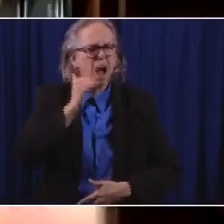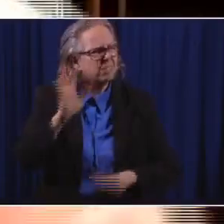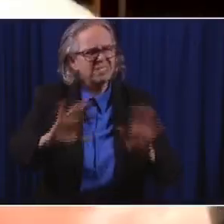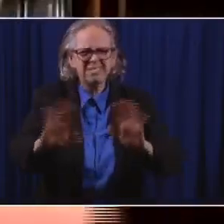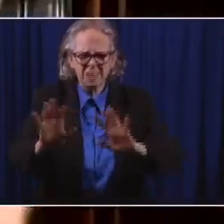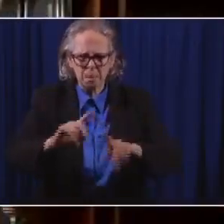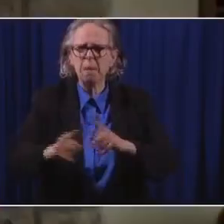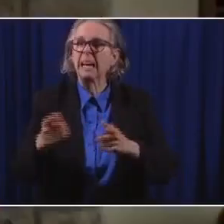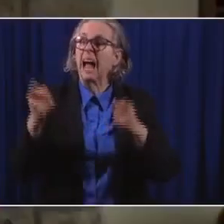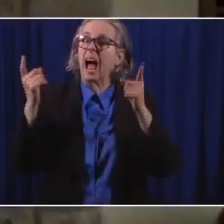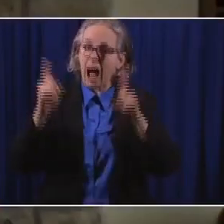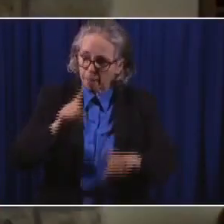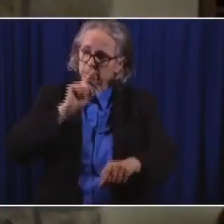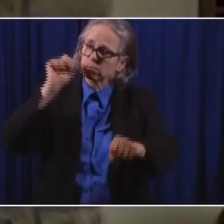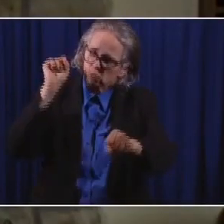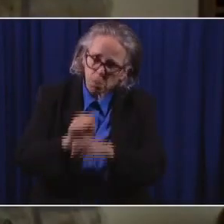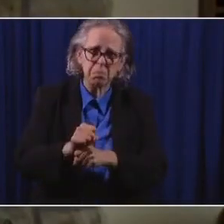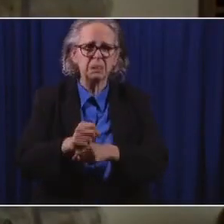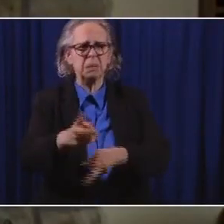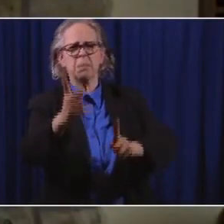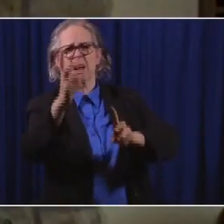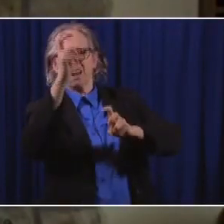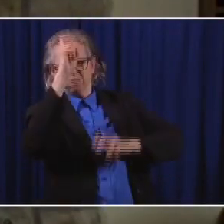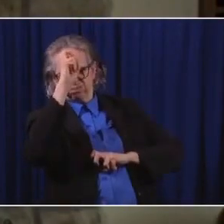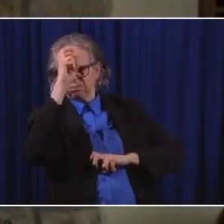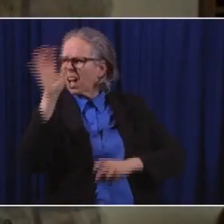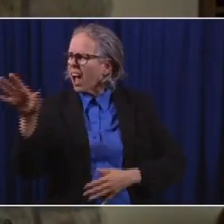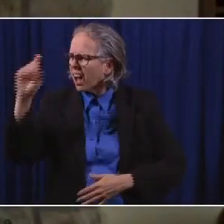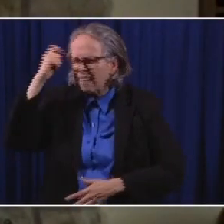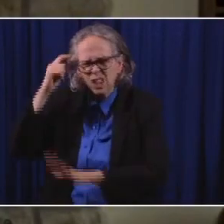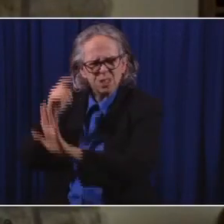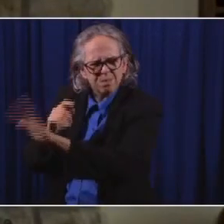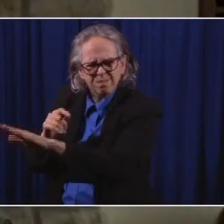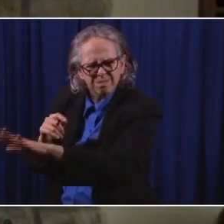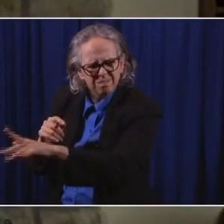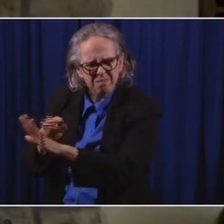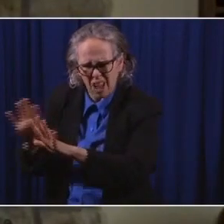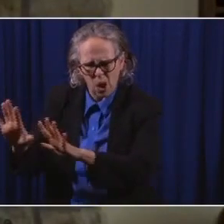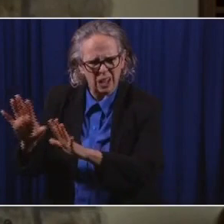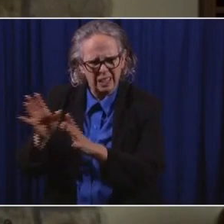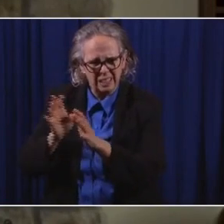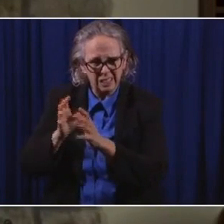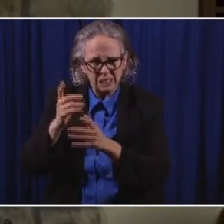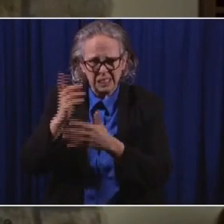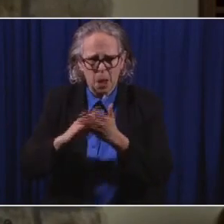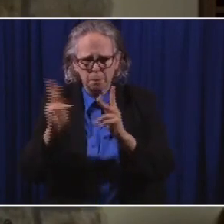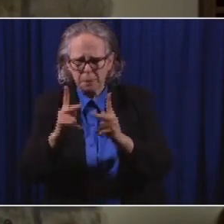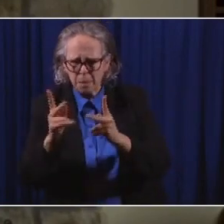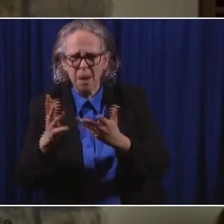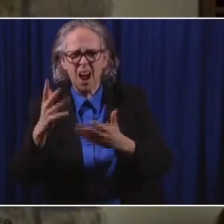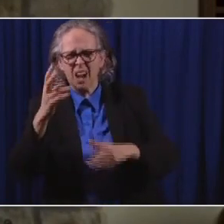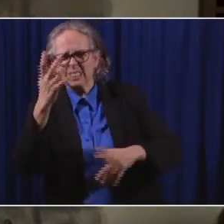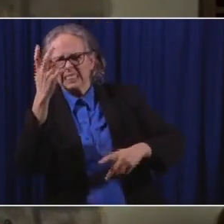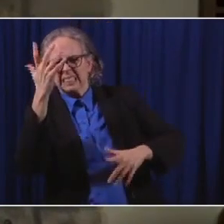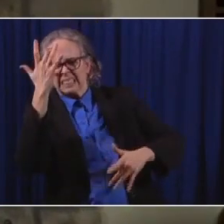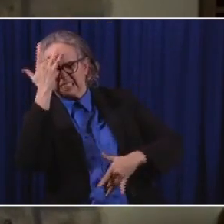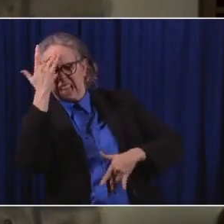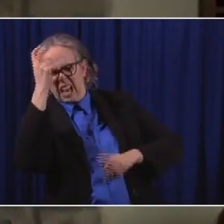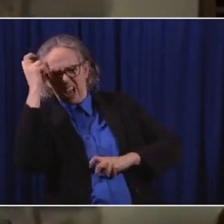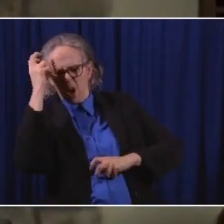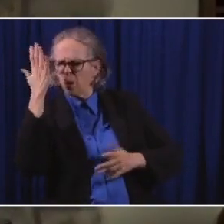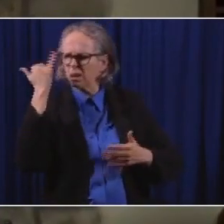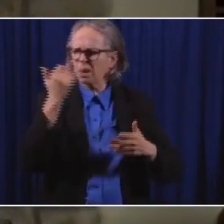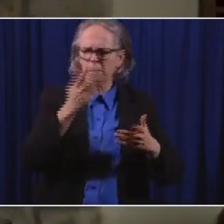And doctor, is it my understanding that we really don't know why some people react that way and why some people don't, or most people